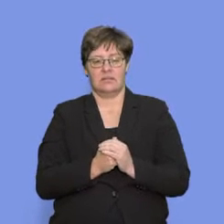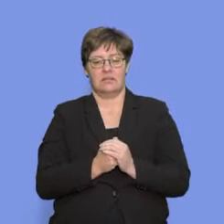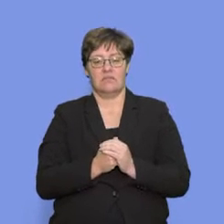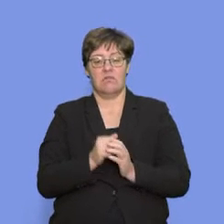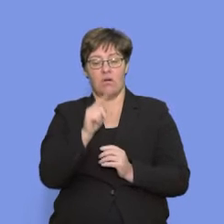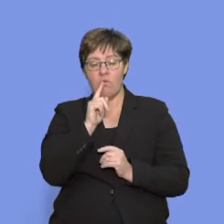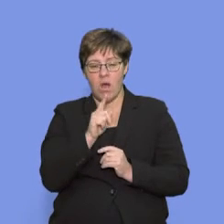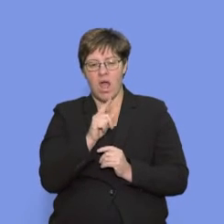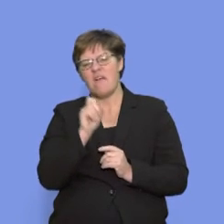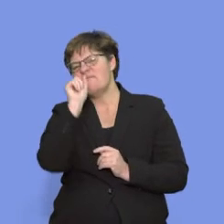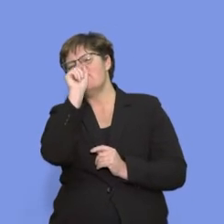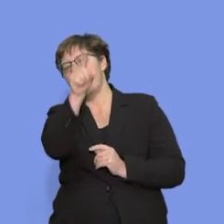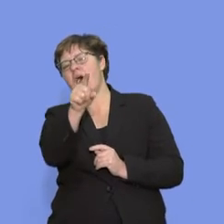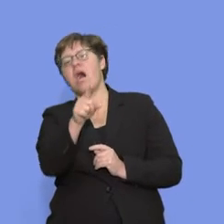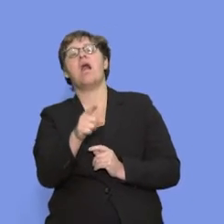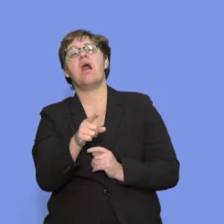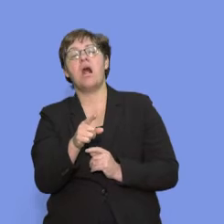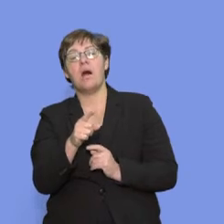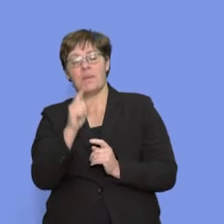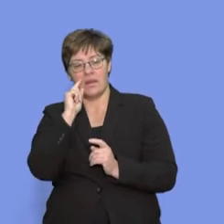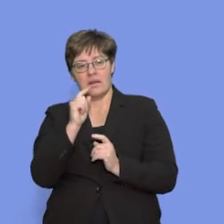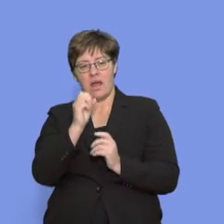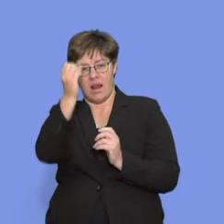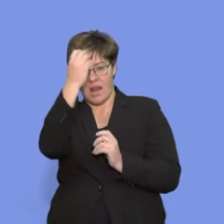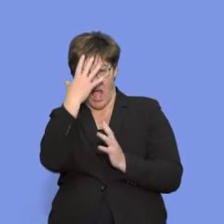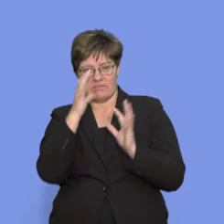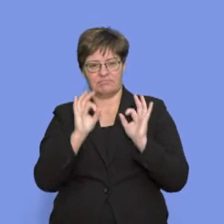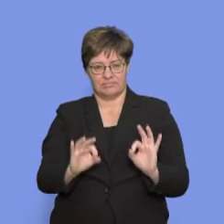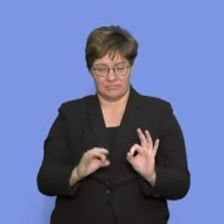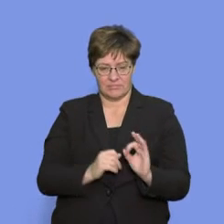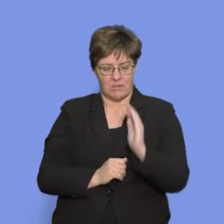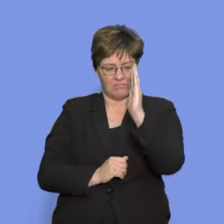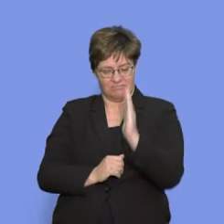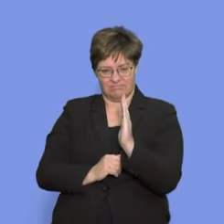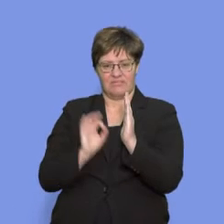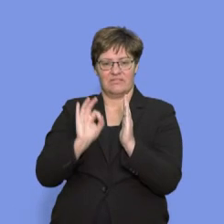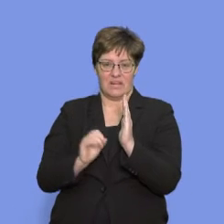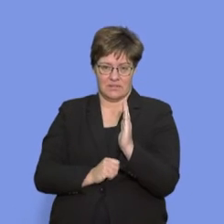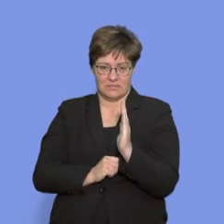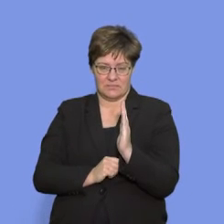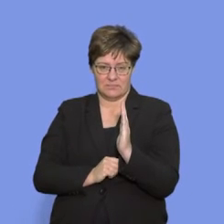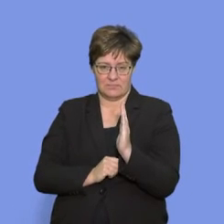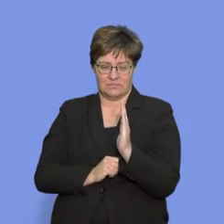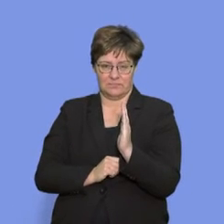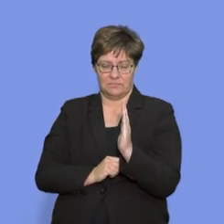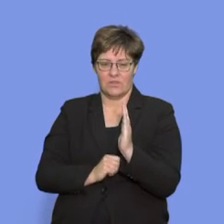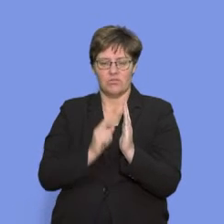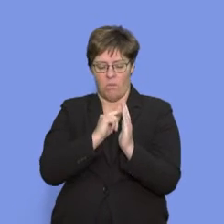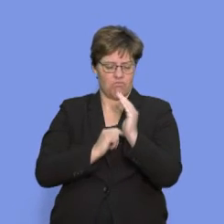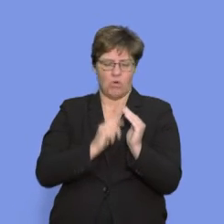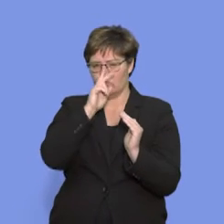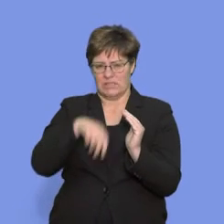because it's from far and the light's already sort of in the right position. So your lens is not needing to be very round,